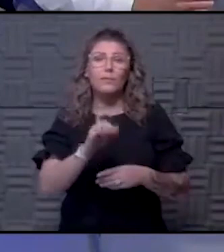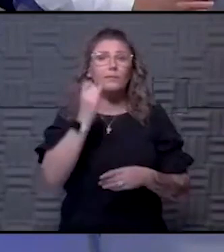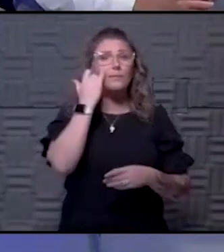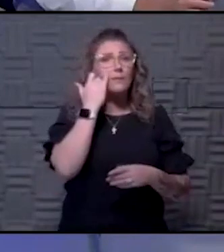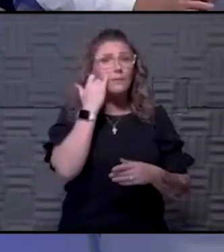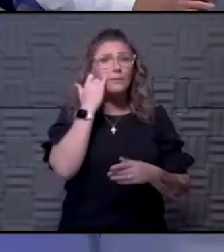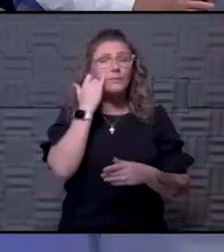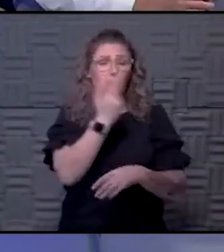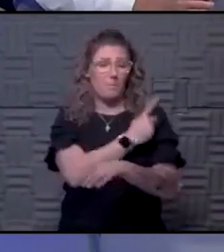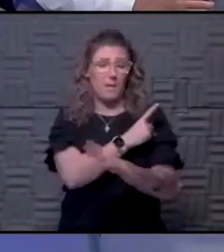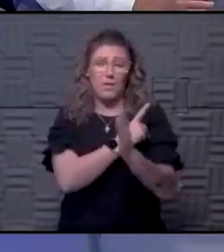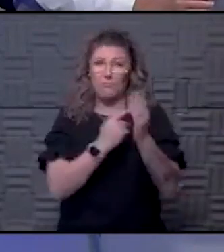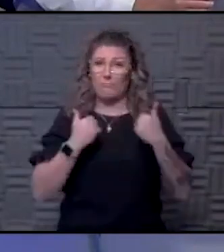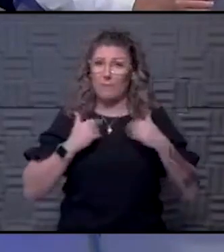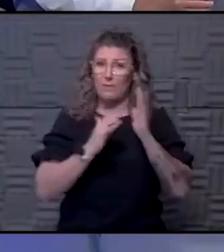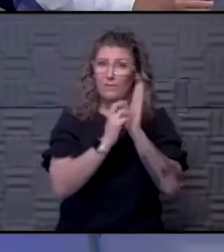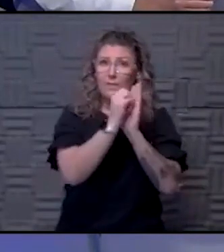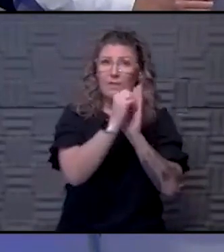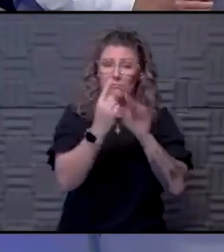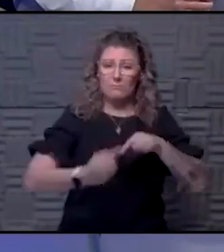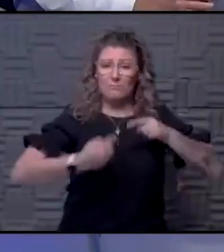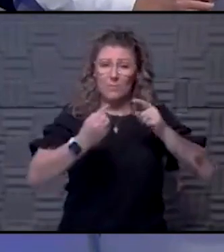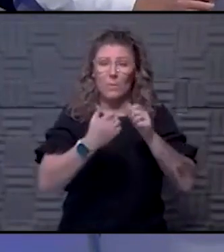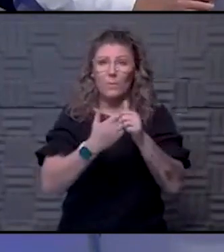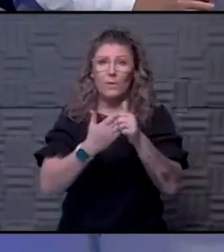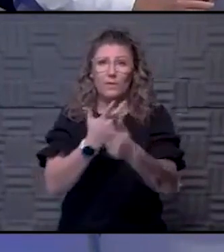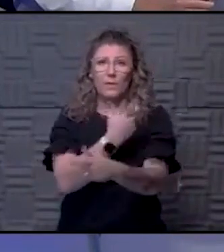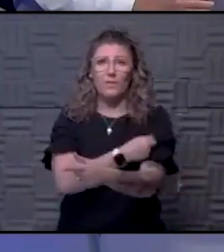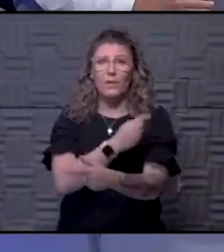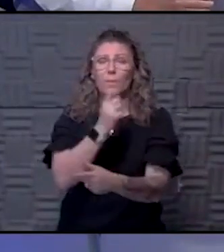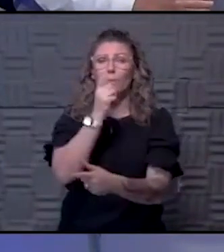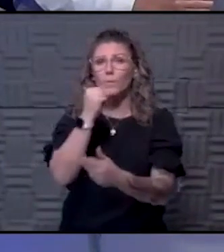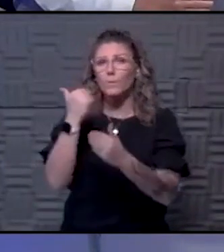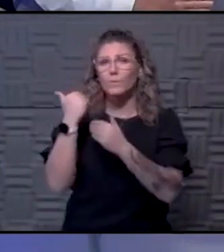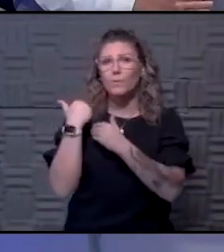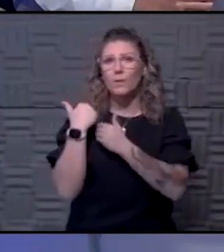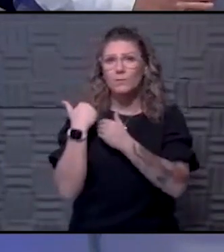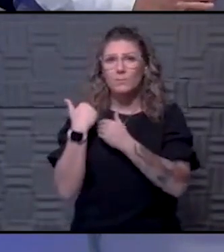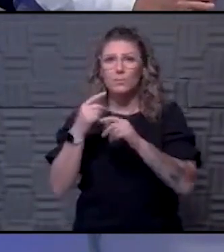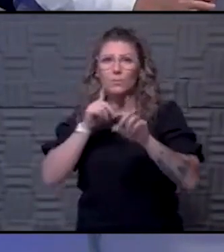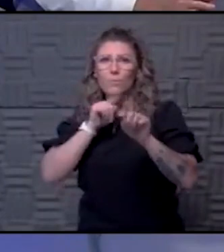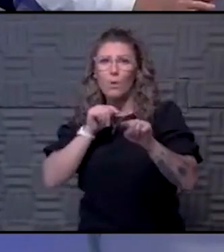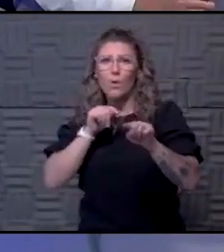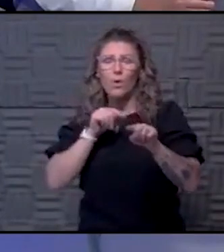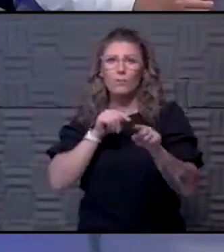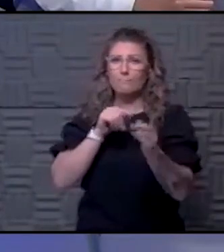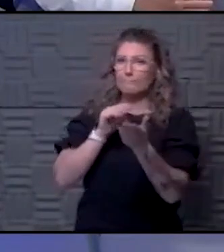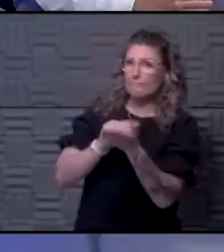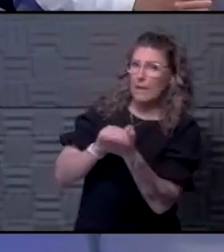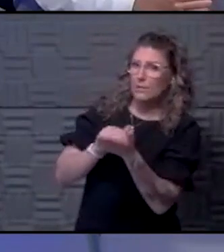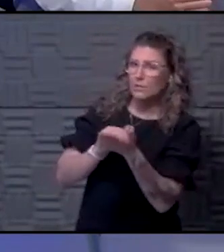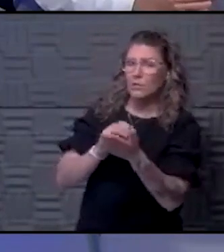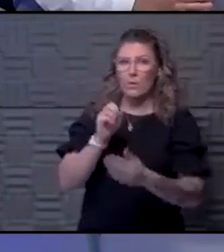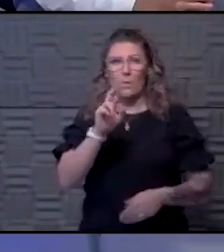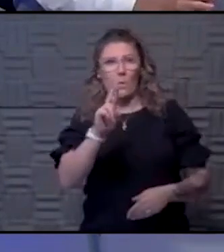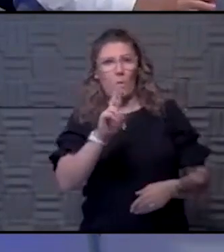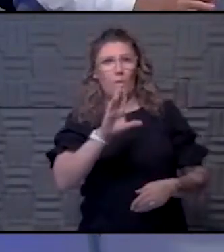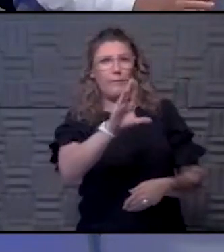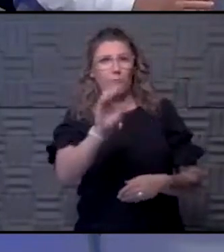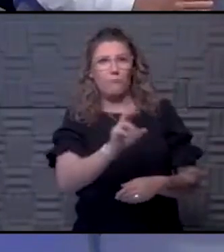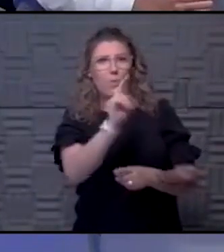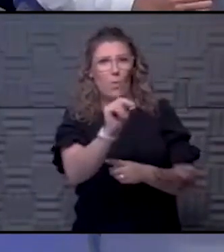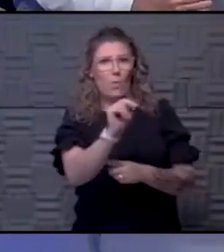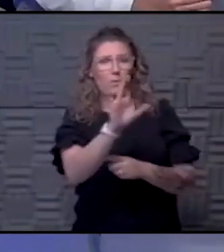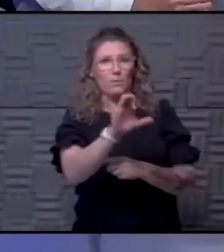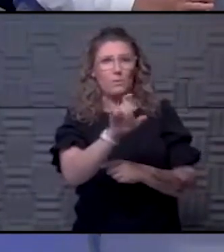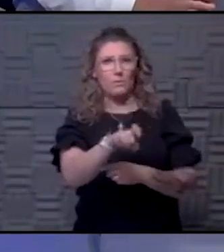cancer patient is having trouble with the vaccine, whose responsibility is it to report it? Is it the doctors, or do they have to navigate